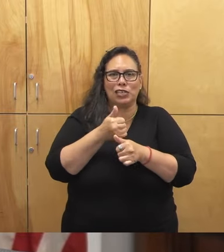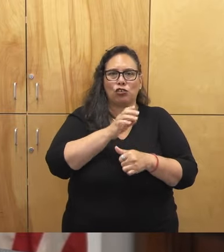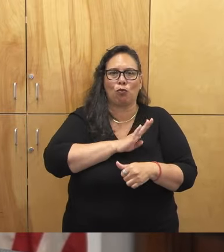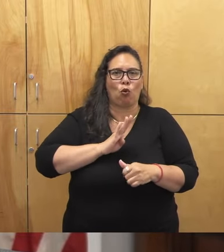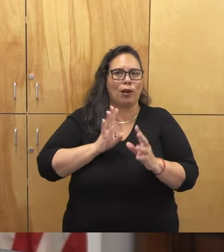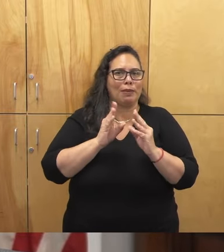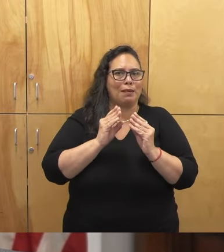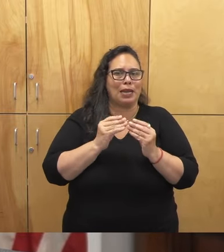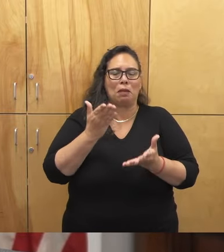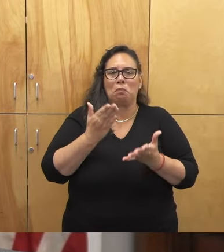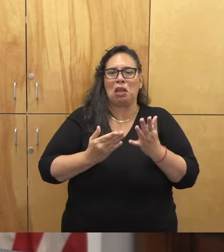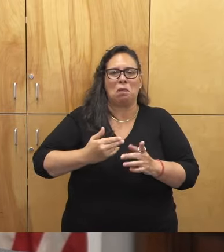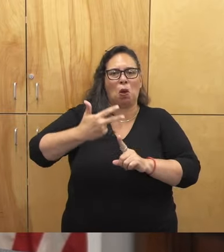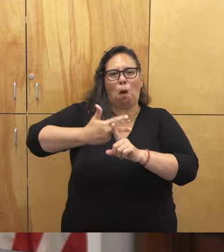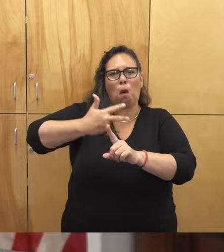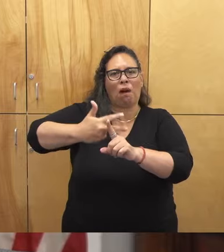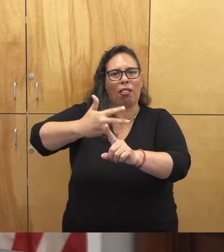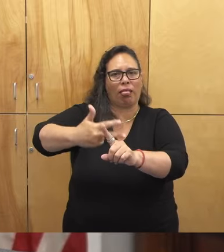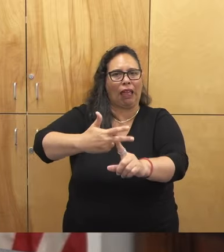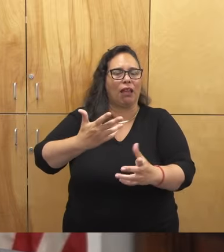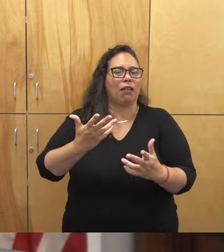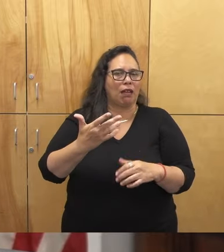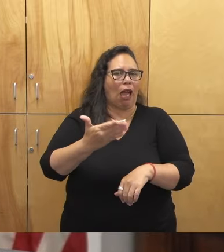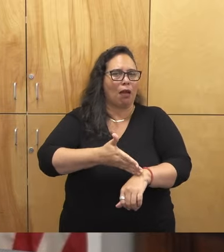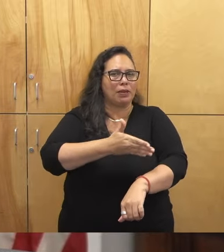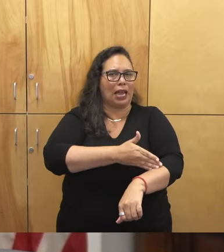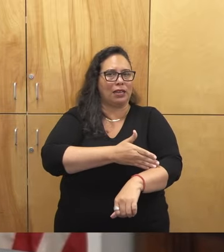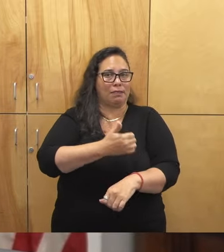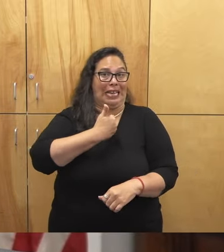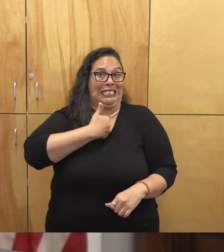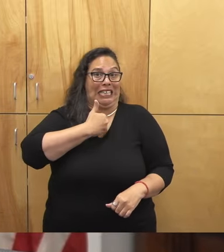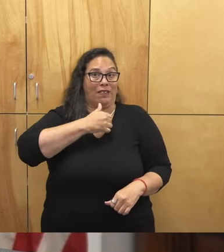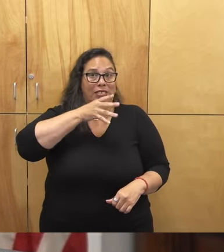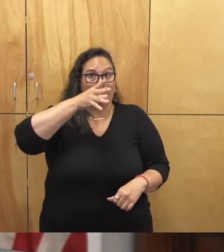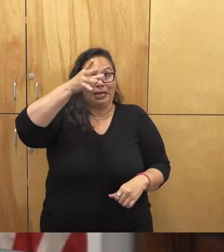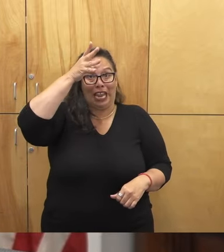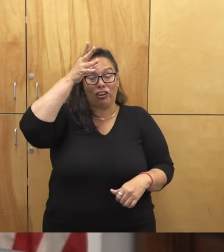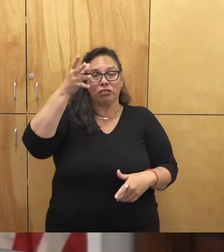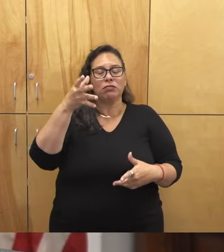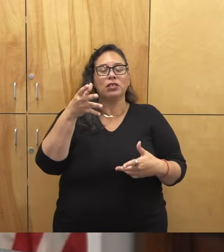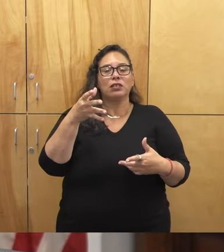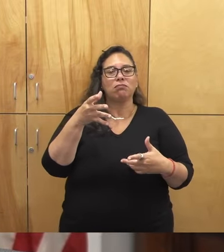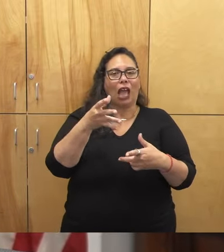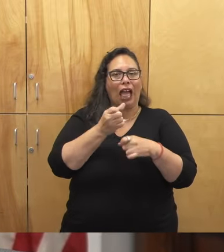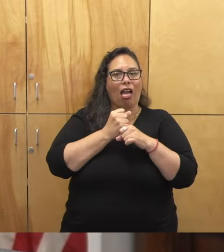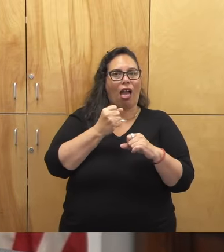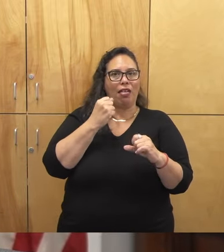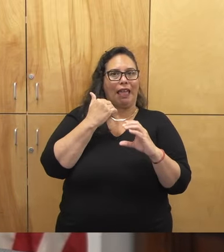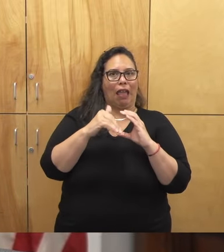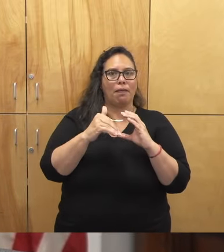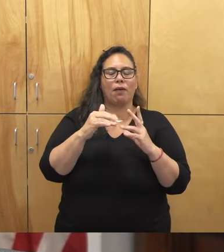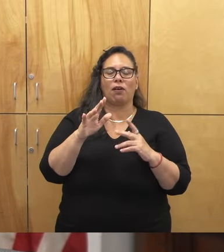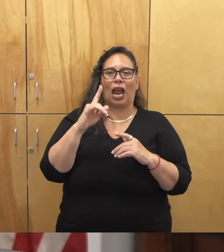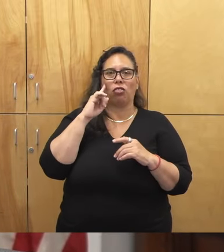bi-monthly updates. Because I as a parent in the district received the communication. And on the one hand,